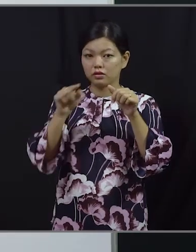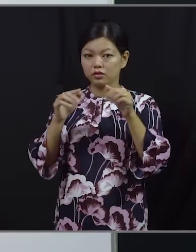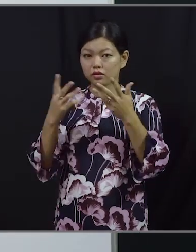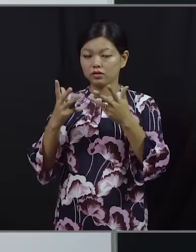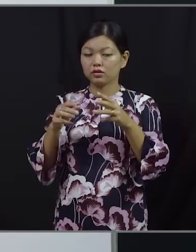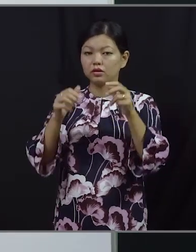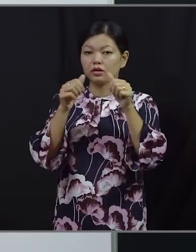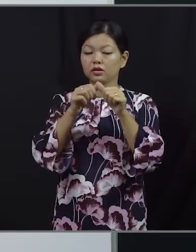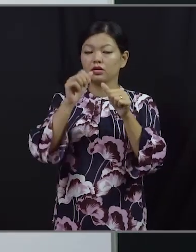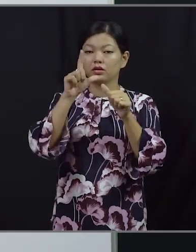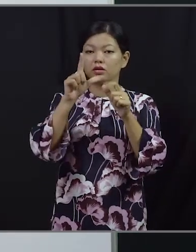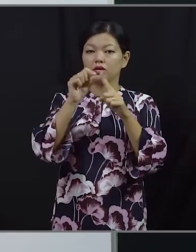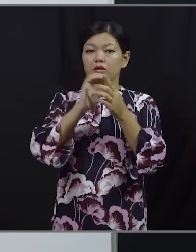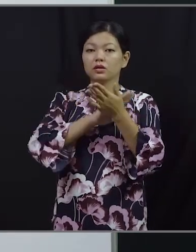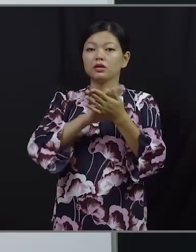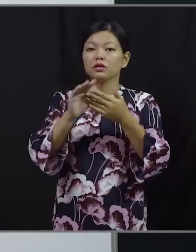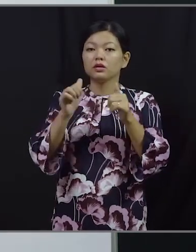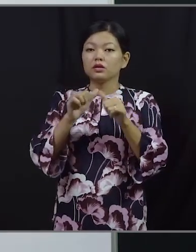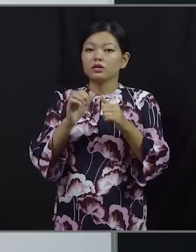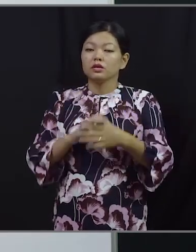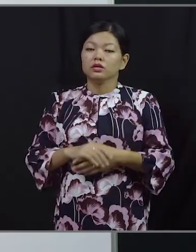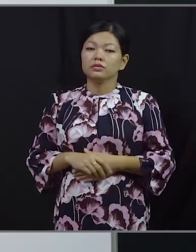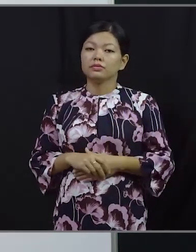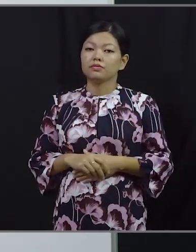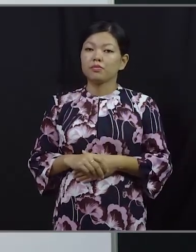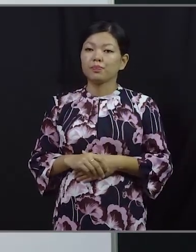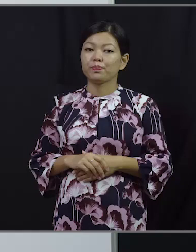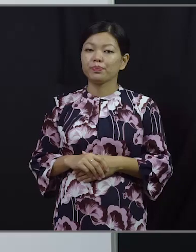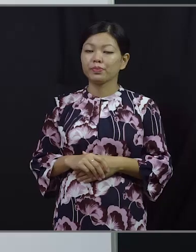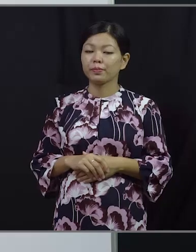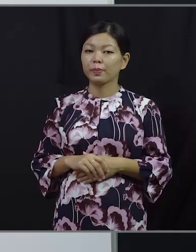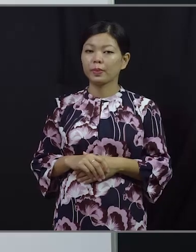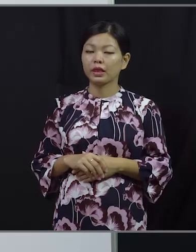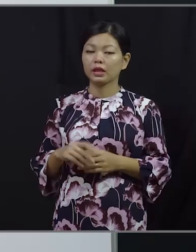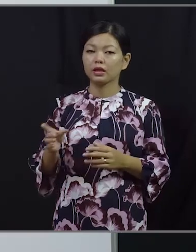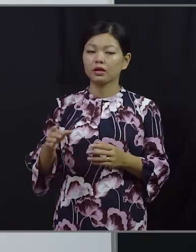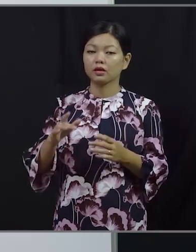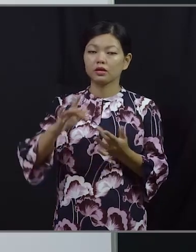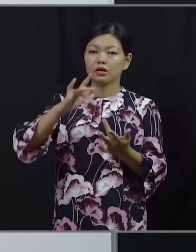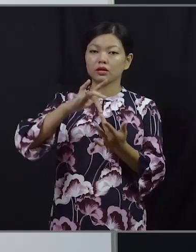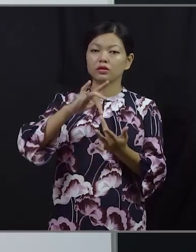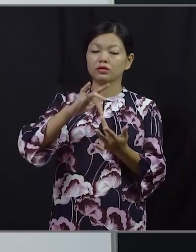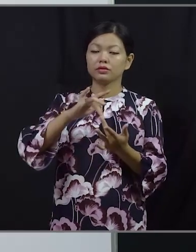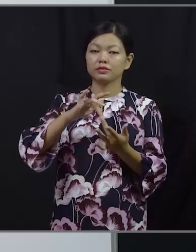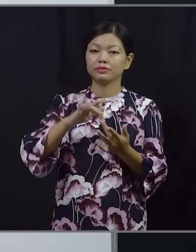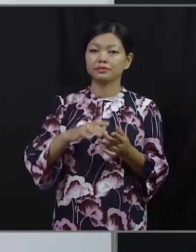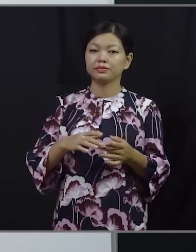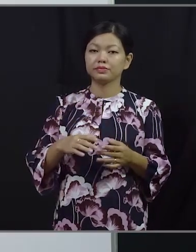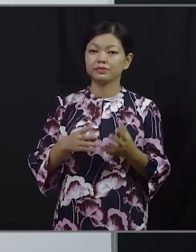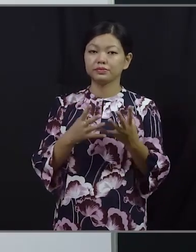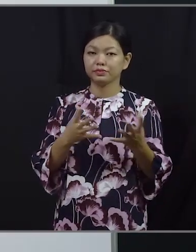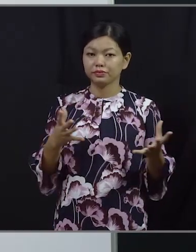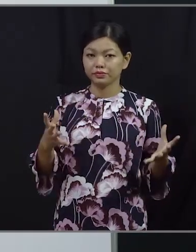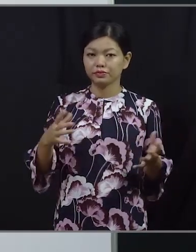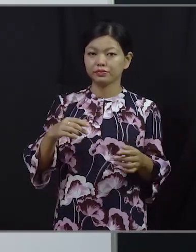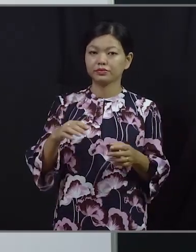okay, so we place the object in between focus as well as the this optical center. Okay, now you have to remember one thing, okay? So here